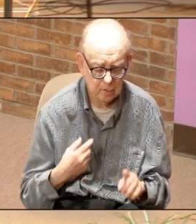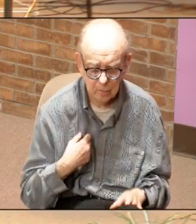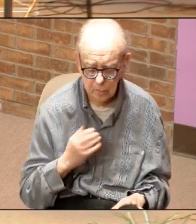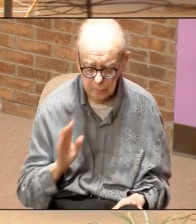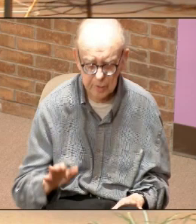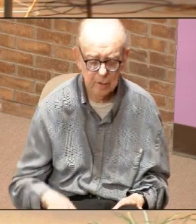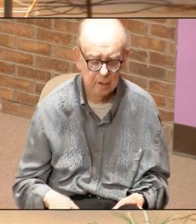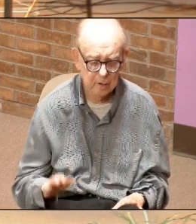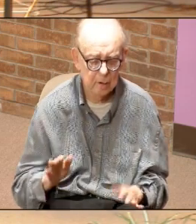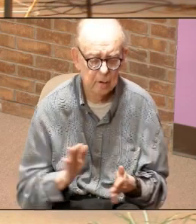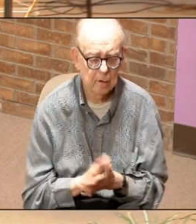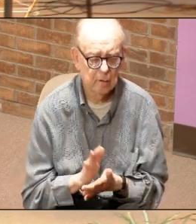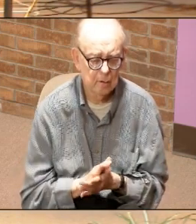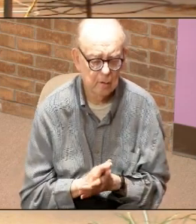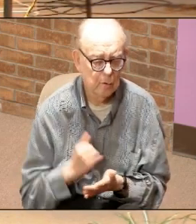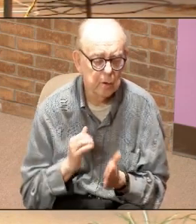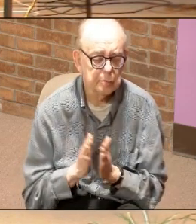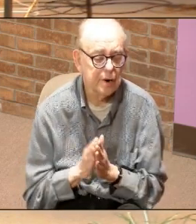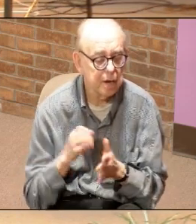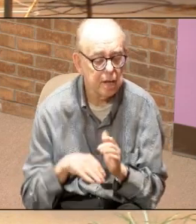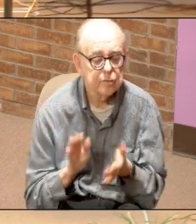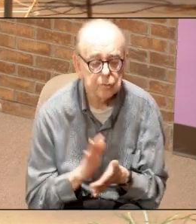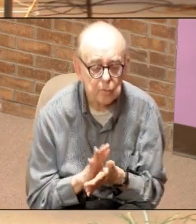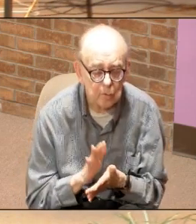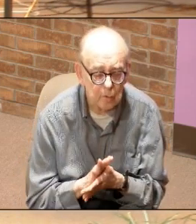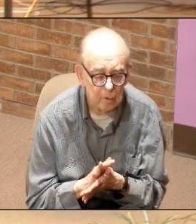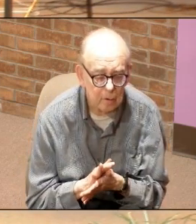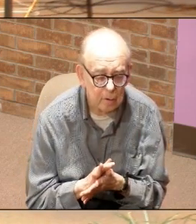went to school, we prayed in school.